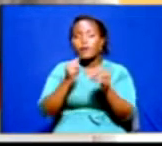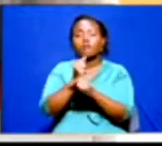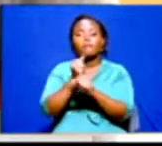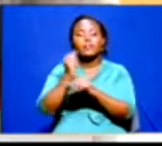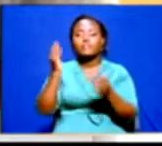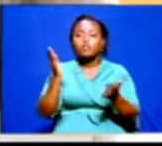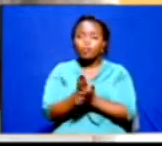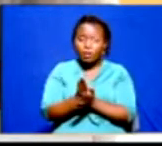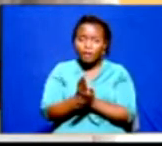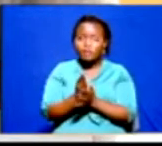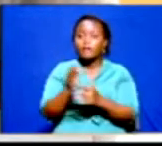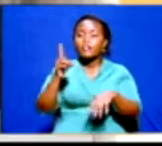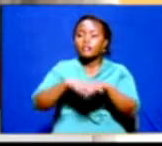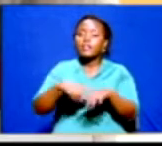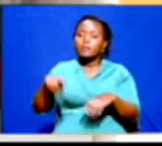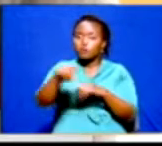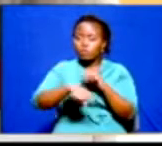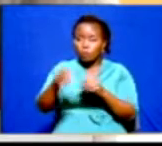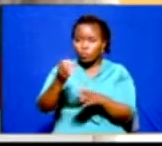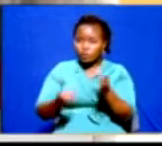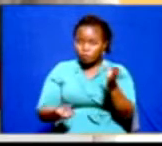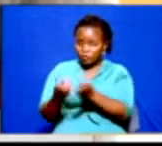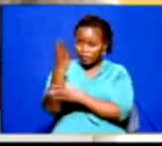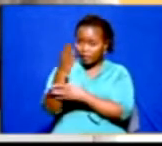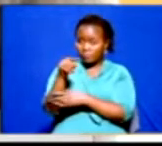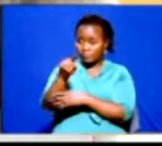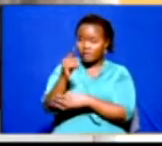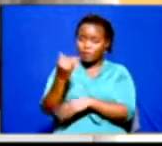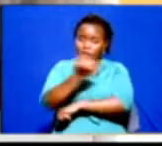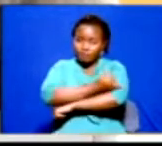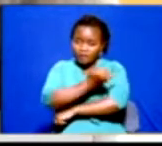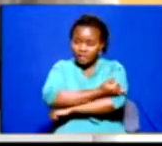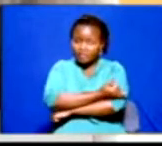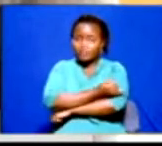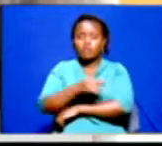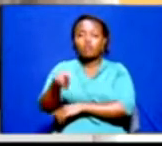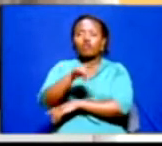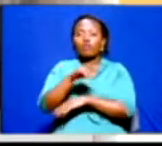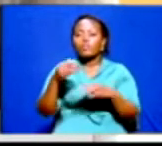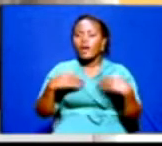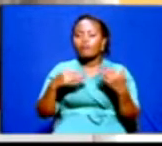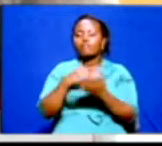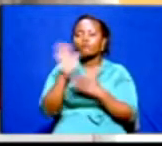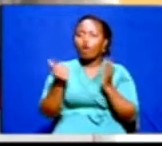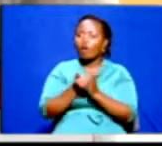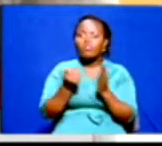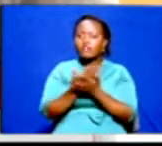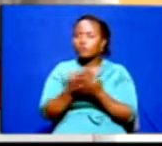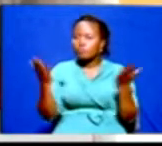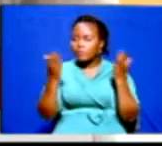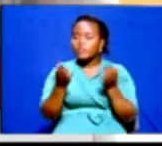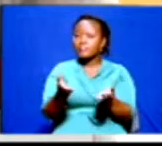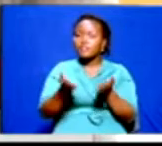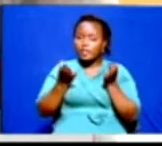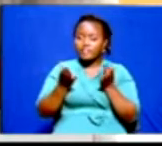we set up such a facility, we make sure that we have all the necessary equipment.